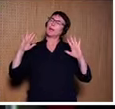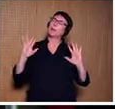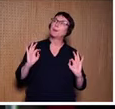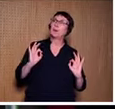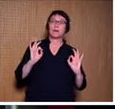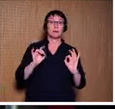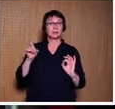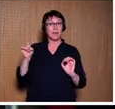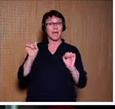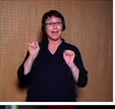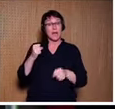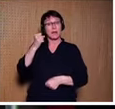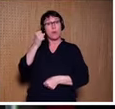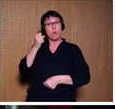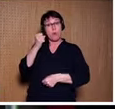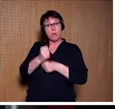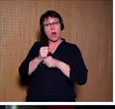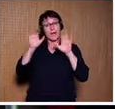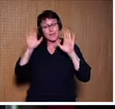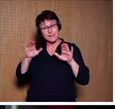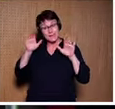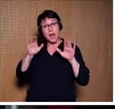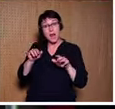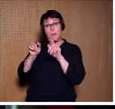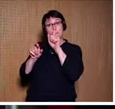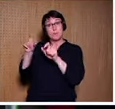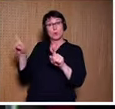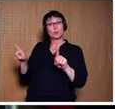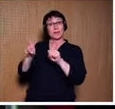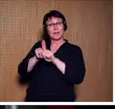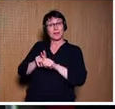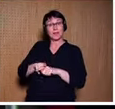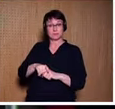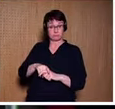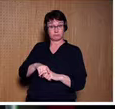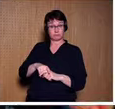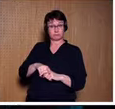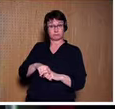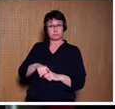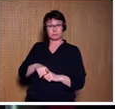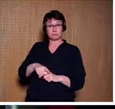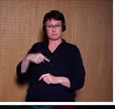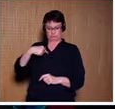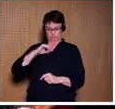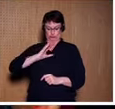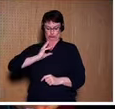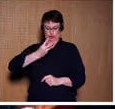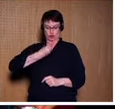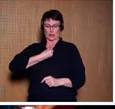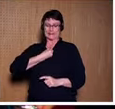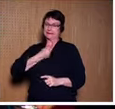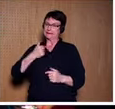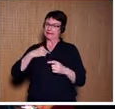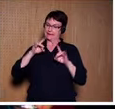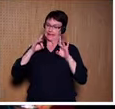Islamists, because we believe you will go to hell, but you hate trans people, we hate trans people, we will work together to